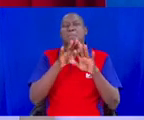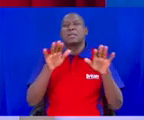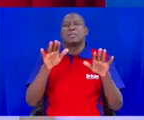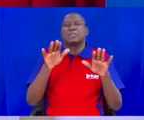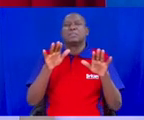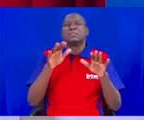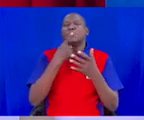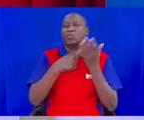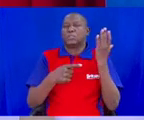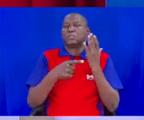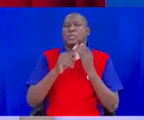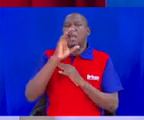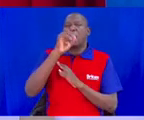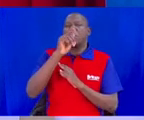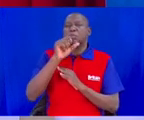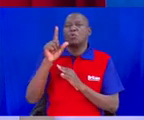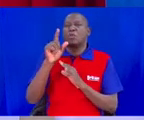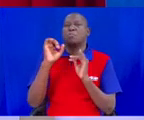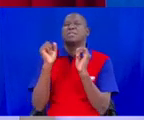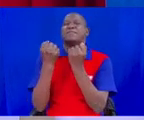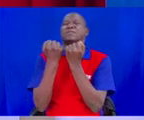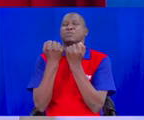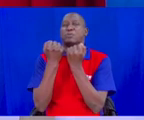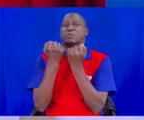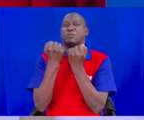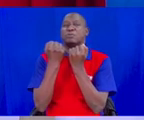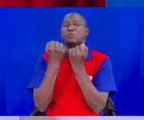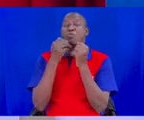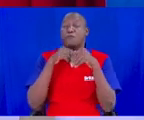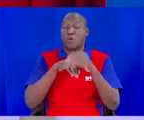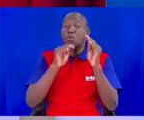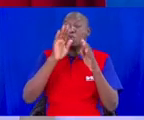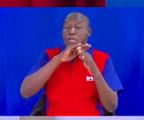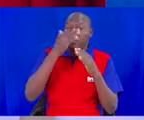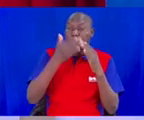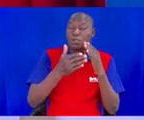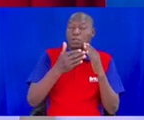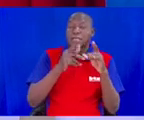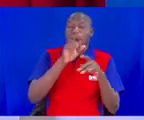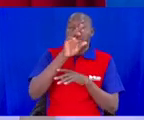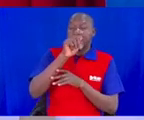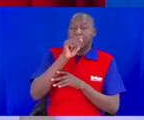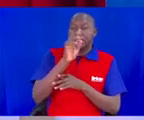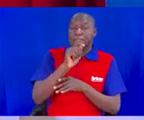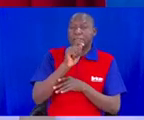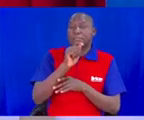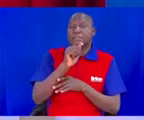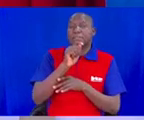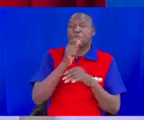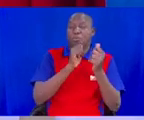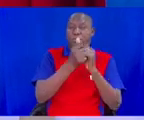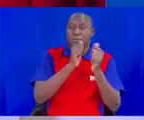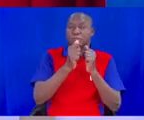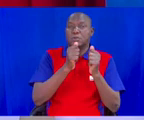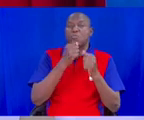capital preservation. So in pursuit of ensuring that the rate is competitive, we ensure